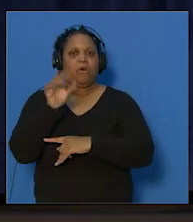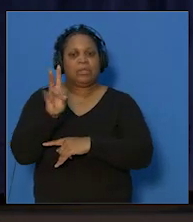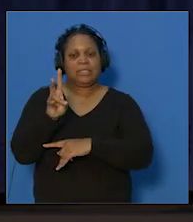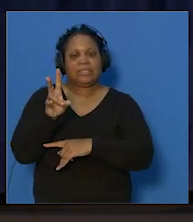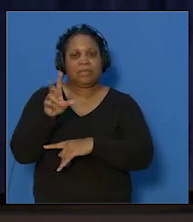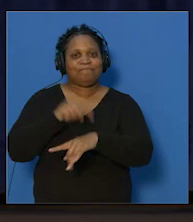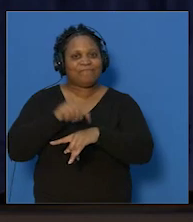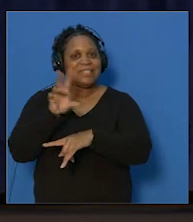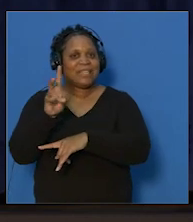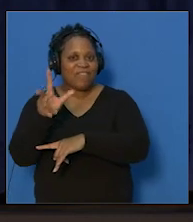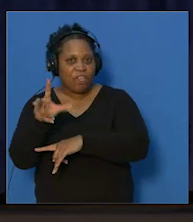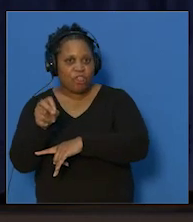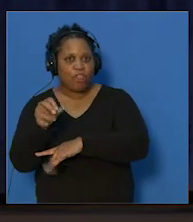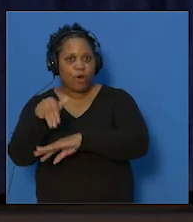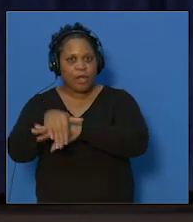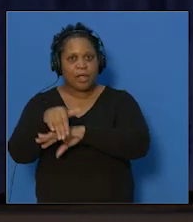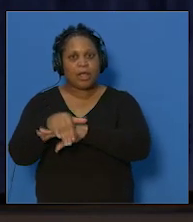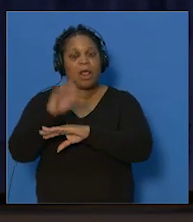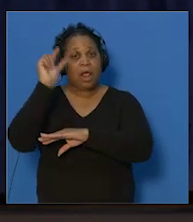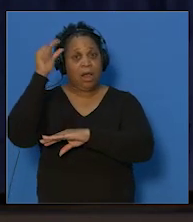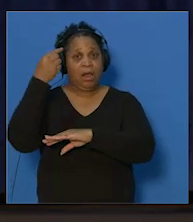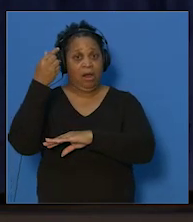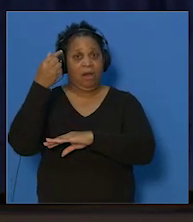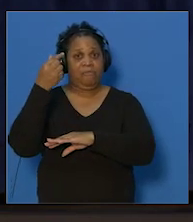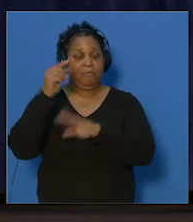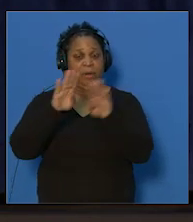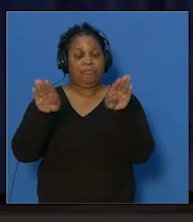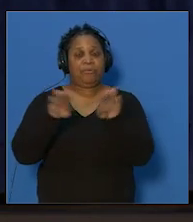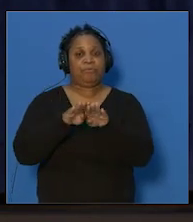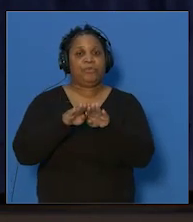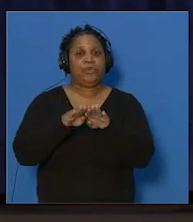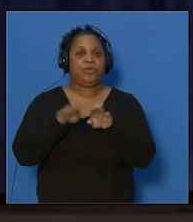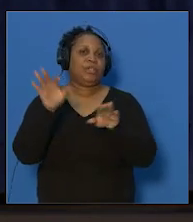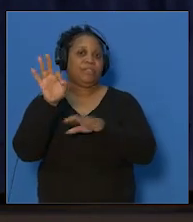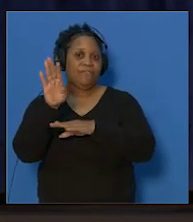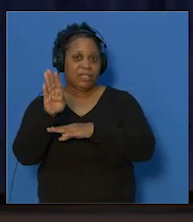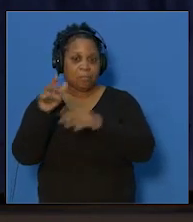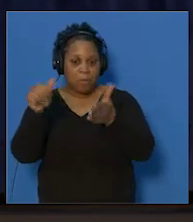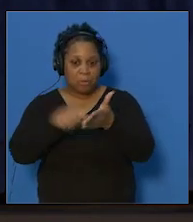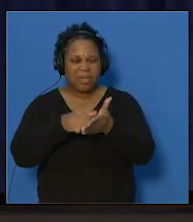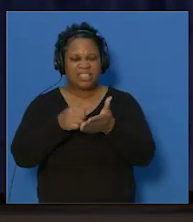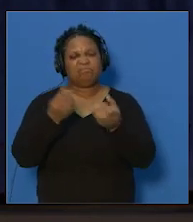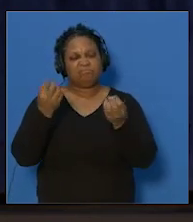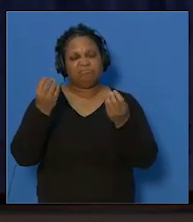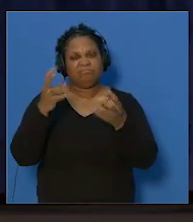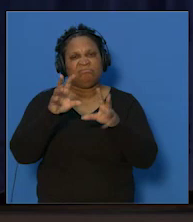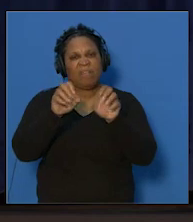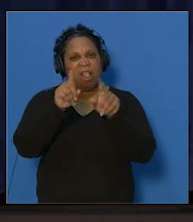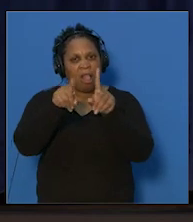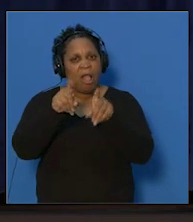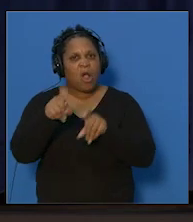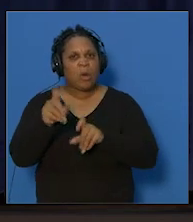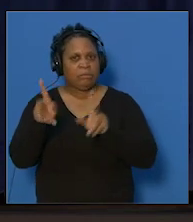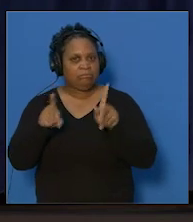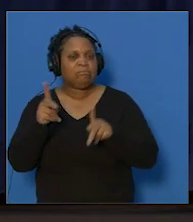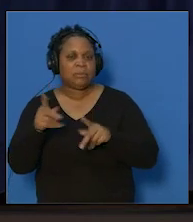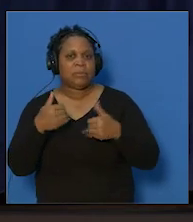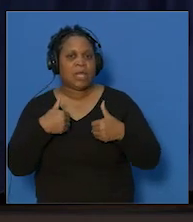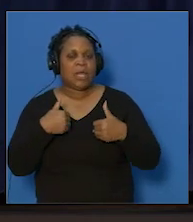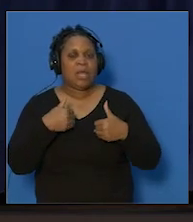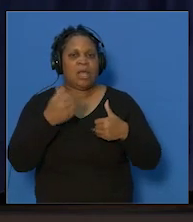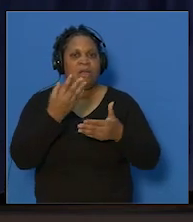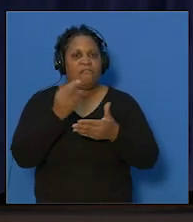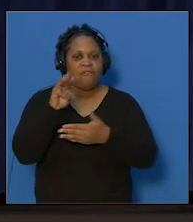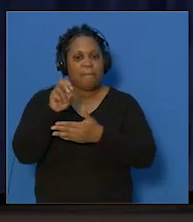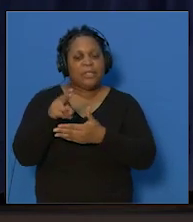7:30 p.m. on the Government of Bermuda's Facebook page. I'm certain that there are a number of persons who will have questions for the Minister of Finance about